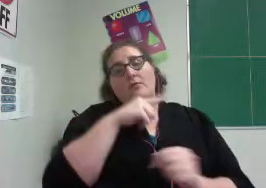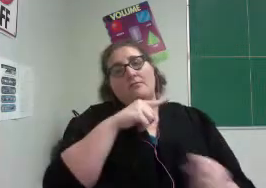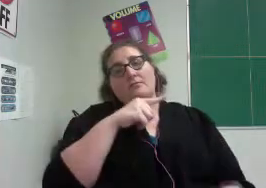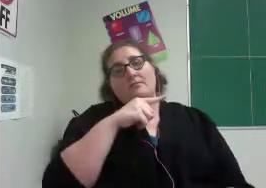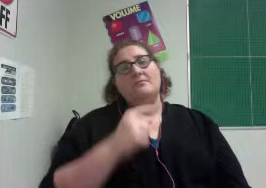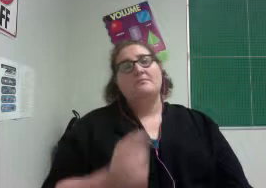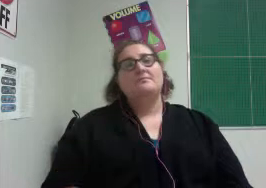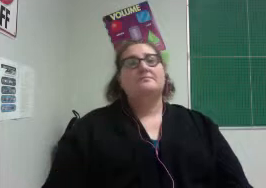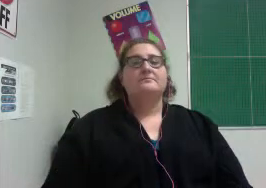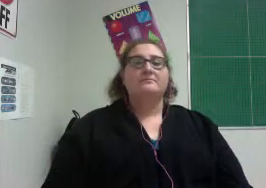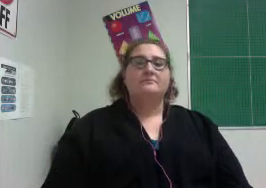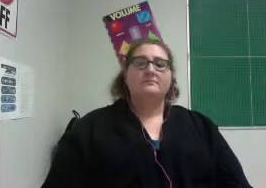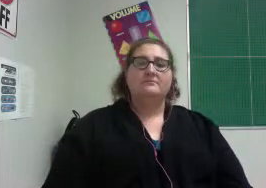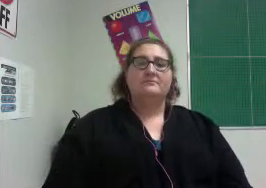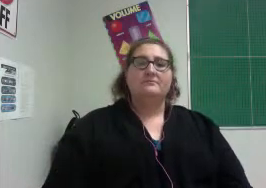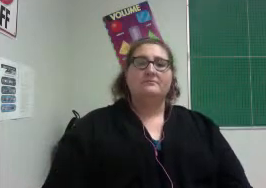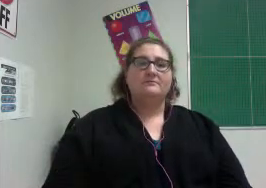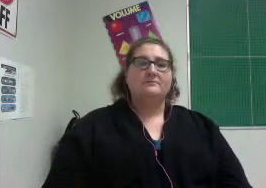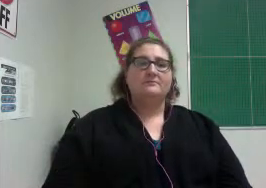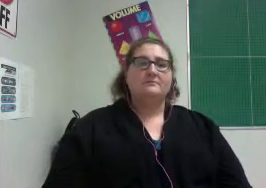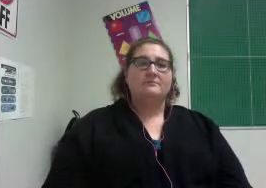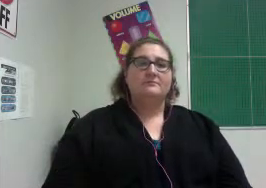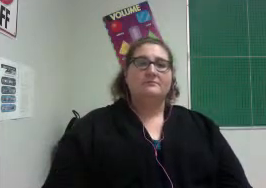is going to be false.